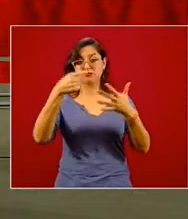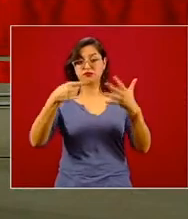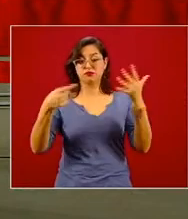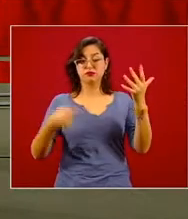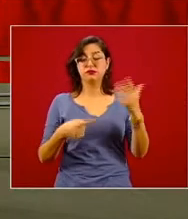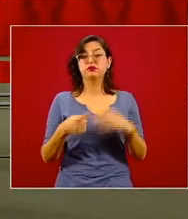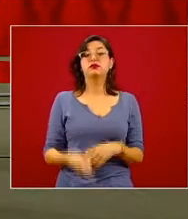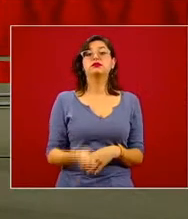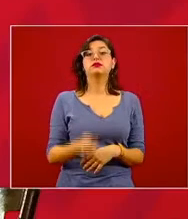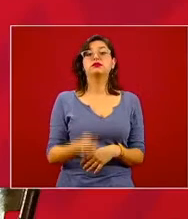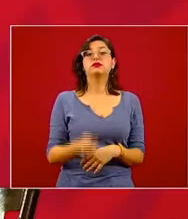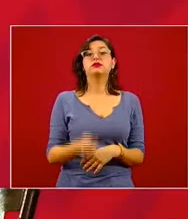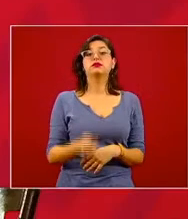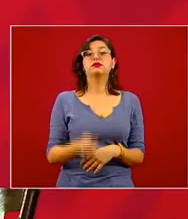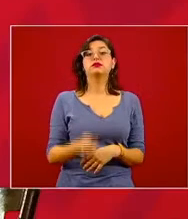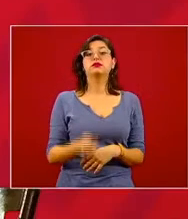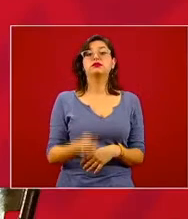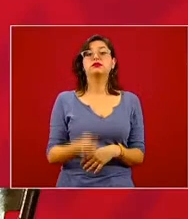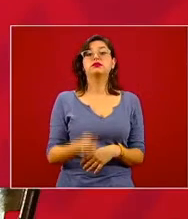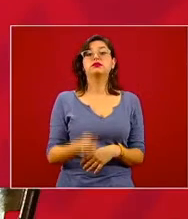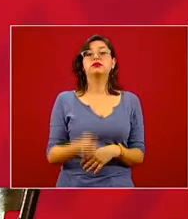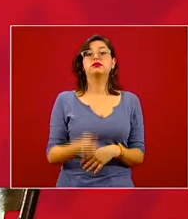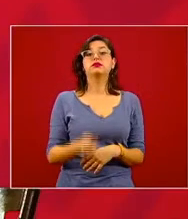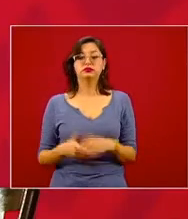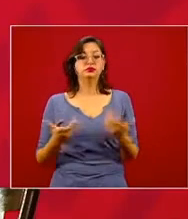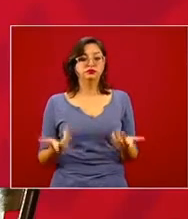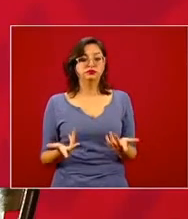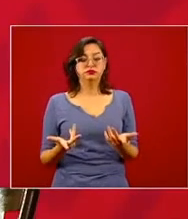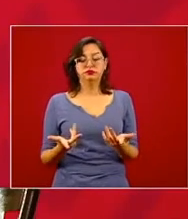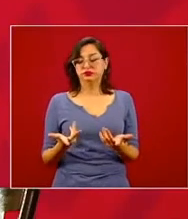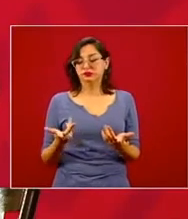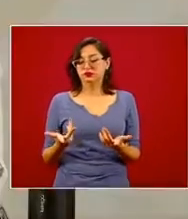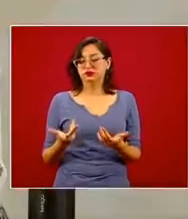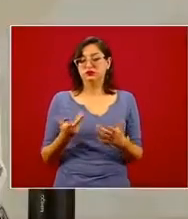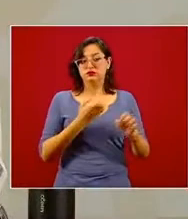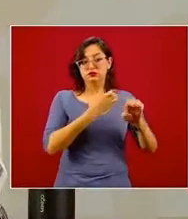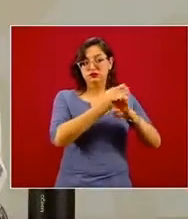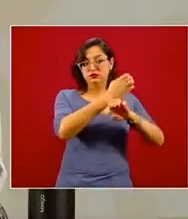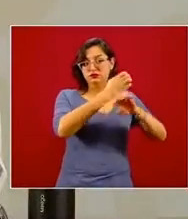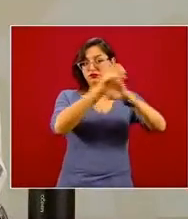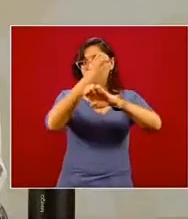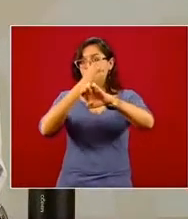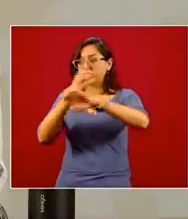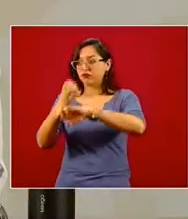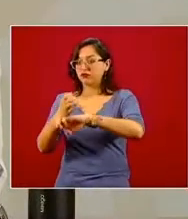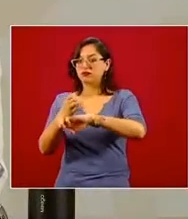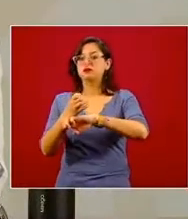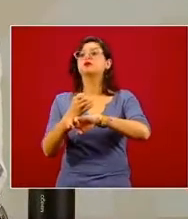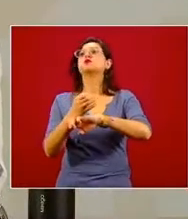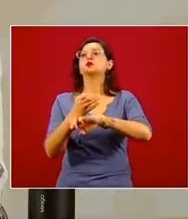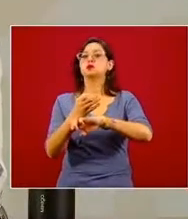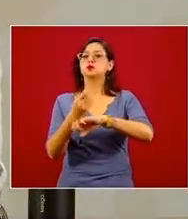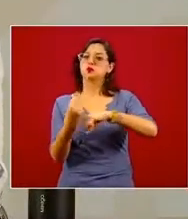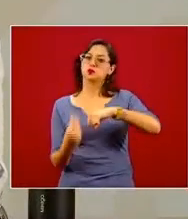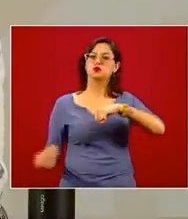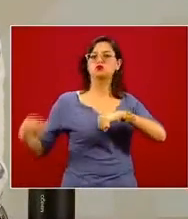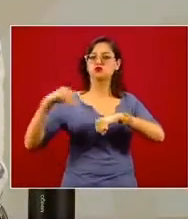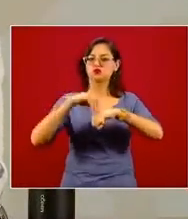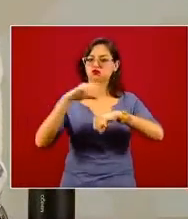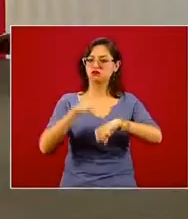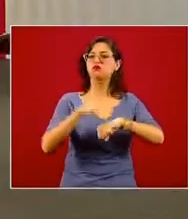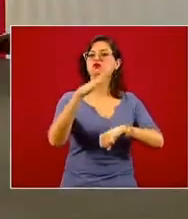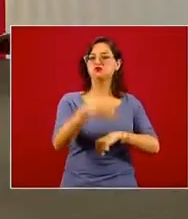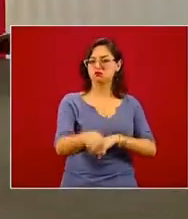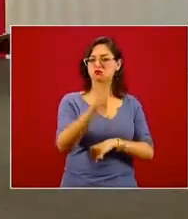regulations from the federal health institutions. That means that state authorities